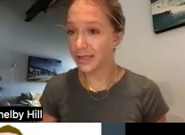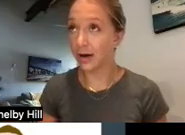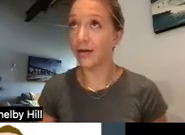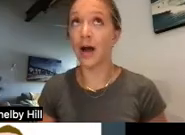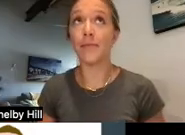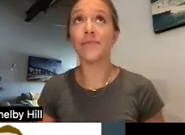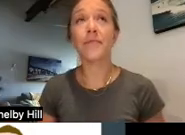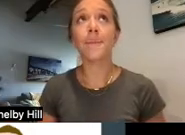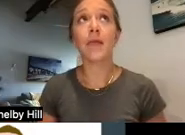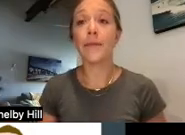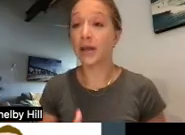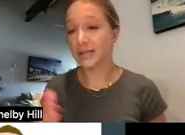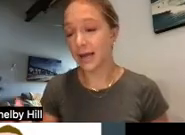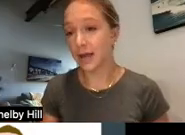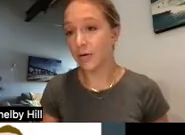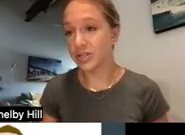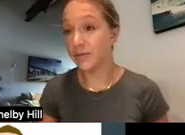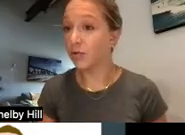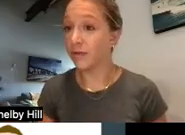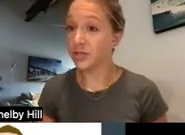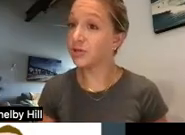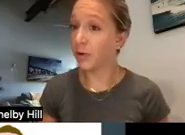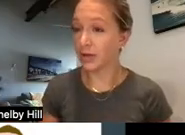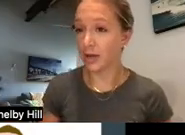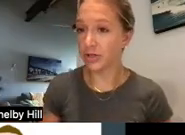don't consider American Sign Language to be